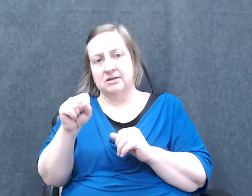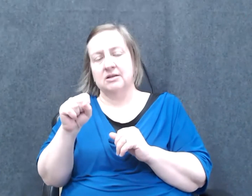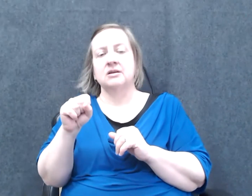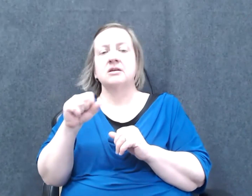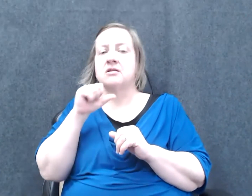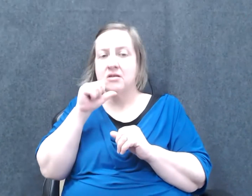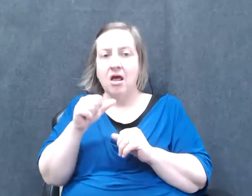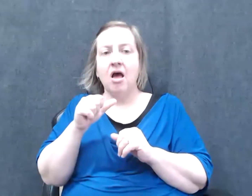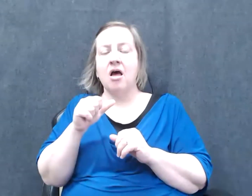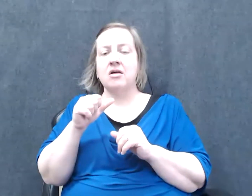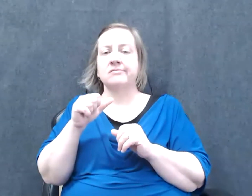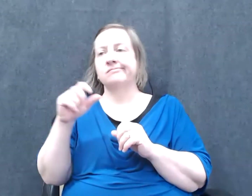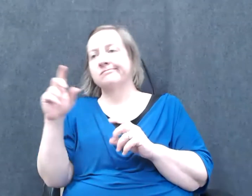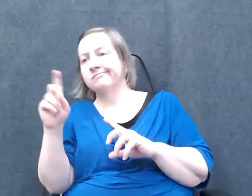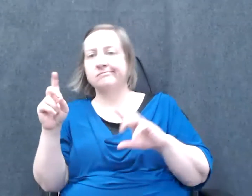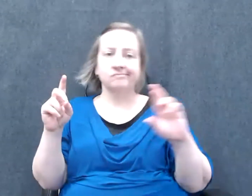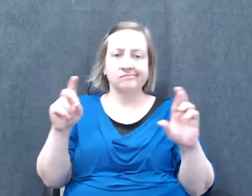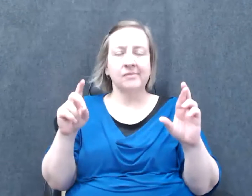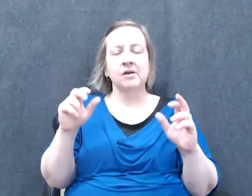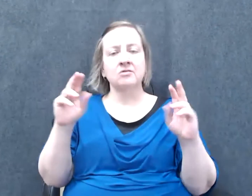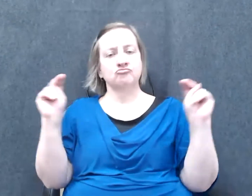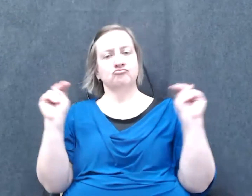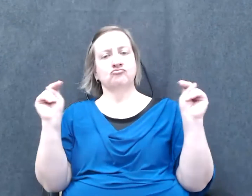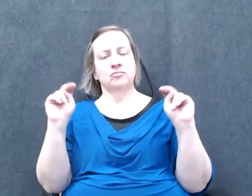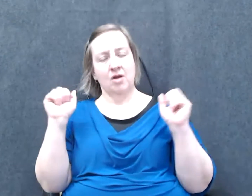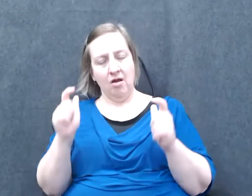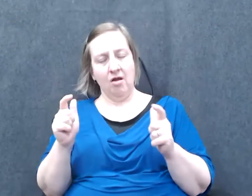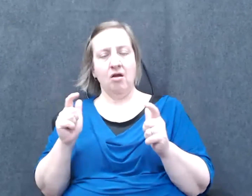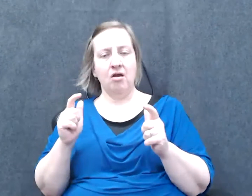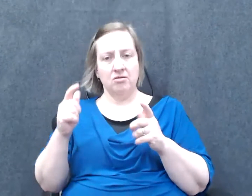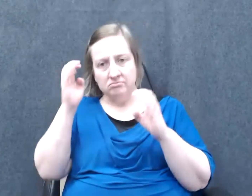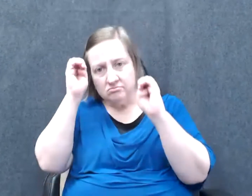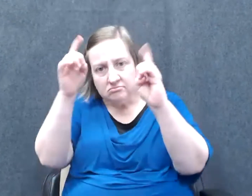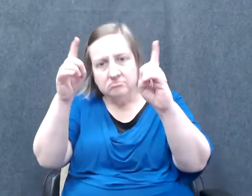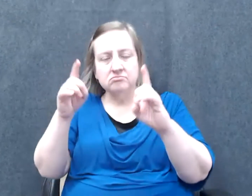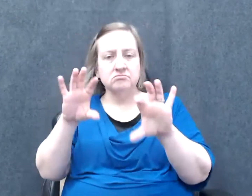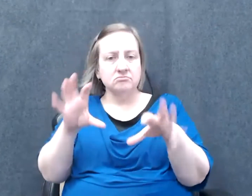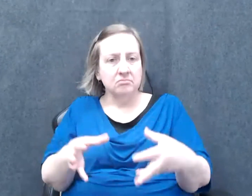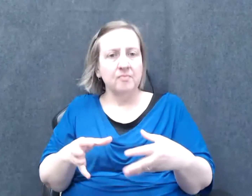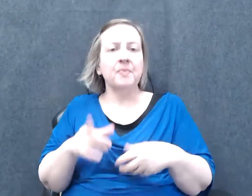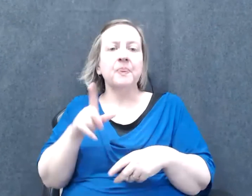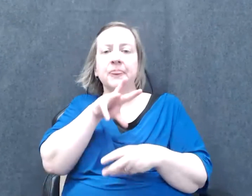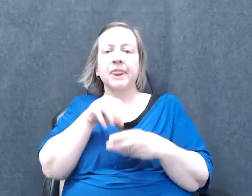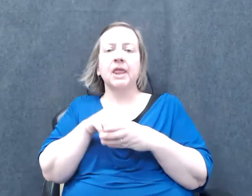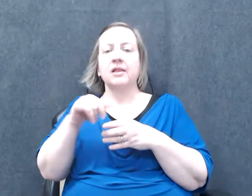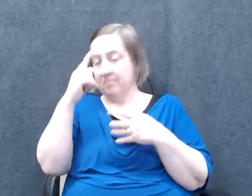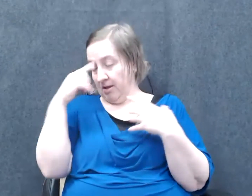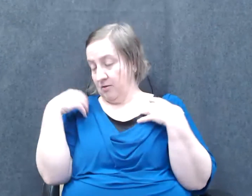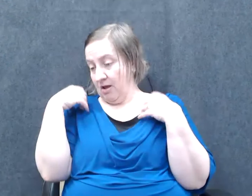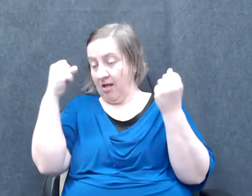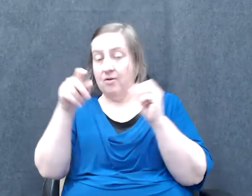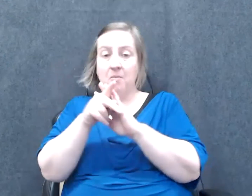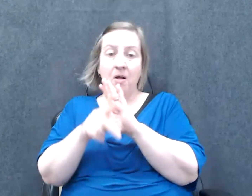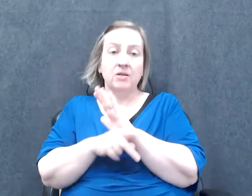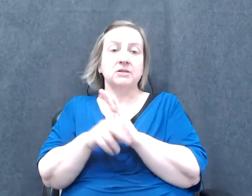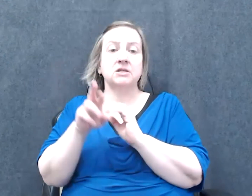nonpartisan, all-volunteer educational venture. She also convenes the Mental Health Policy Roundtable. In